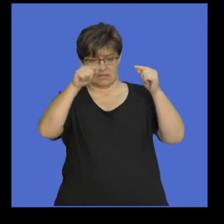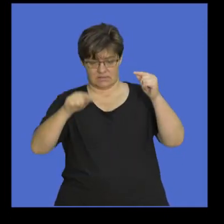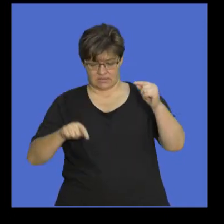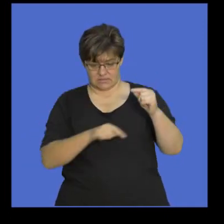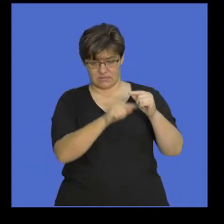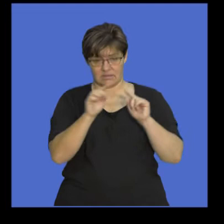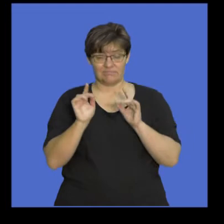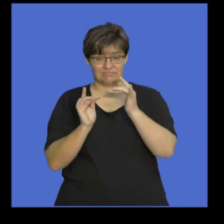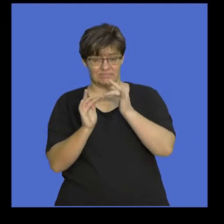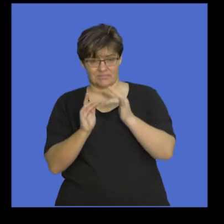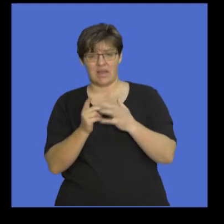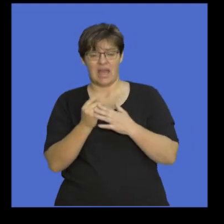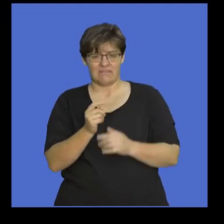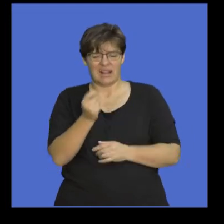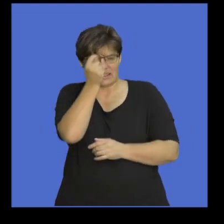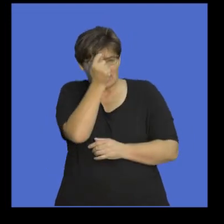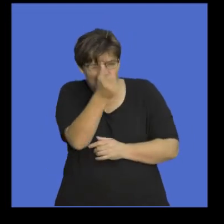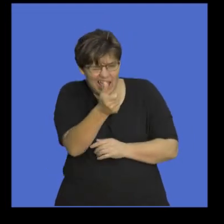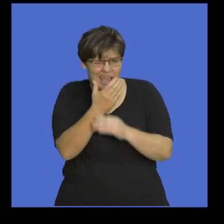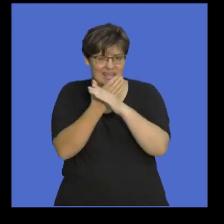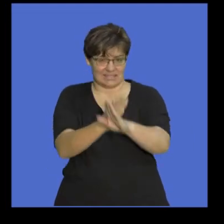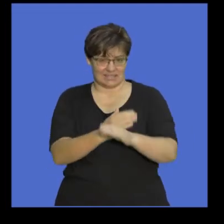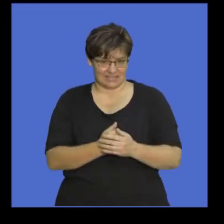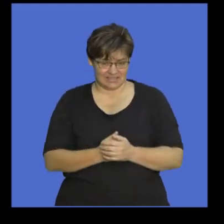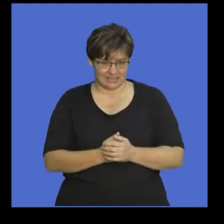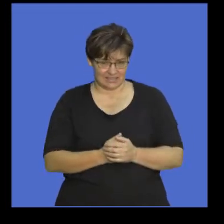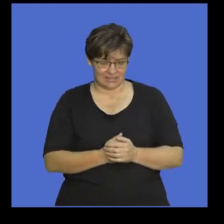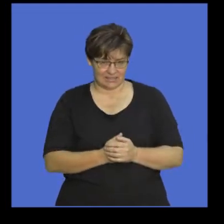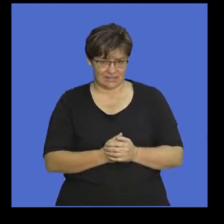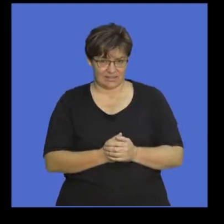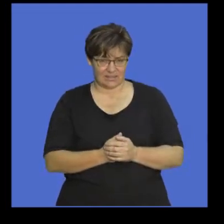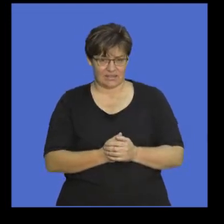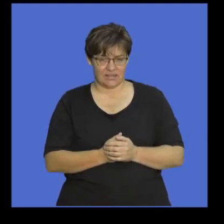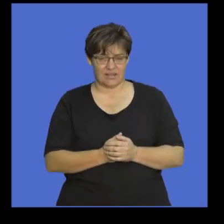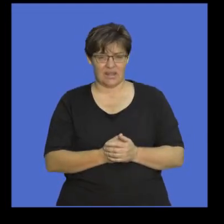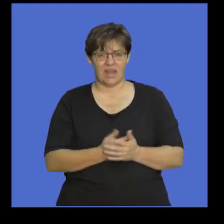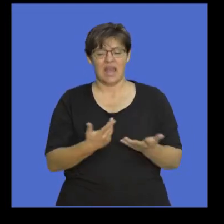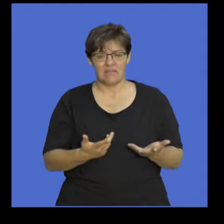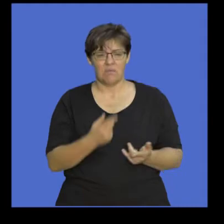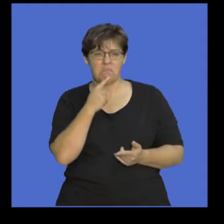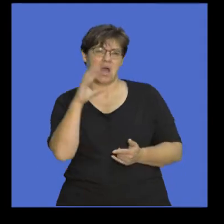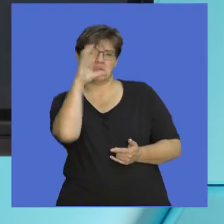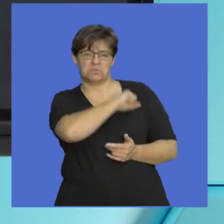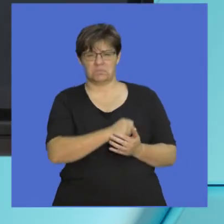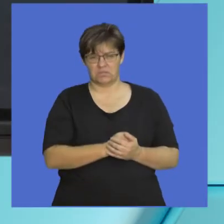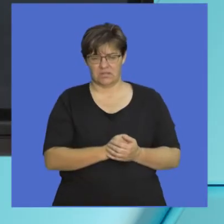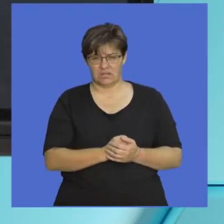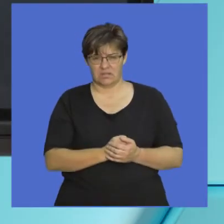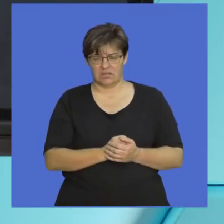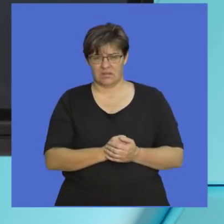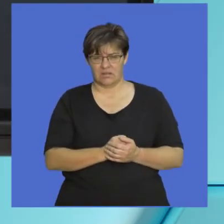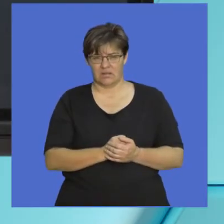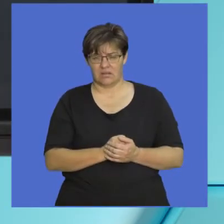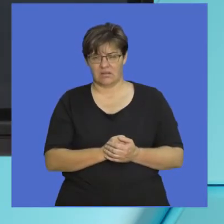wires, okay, have negligible resistance, okay? Let's try and unpack that term. If we assume